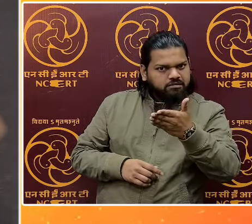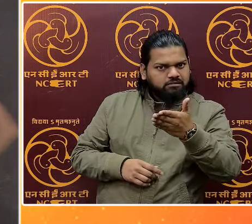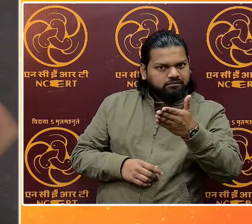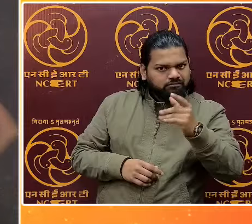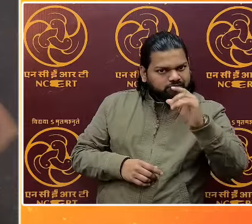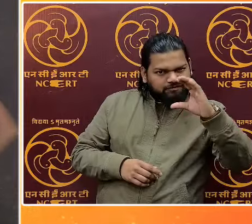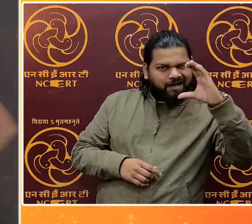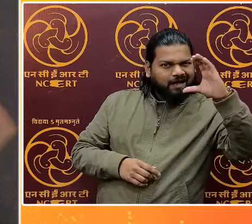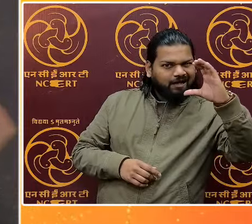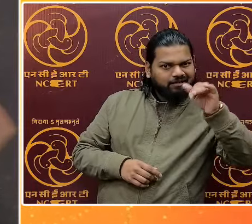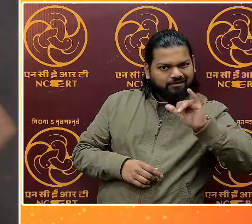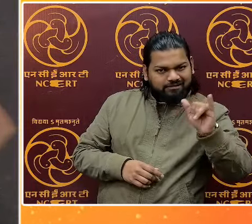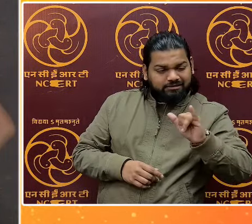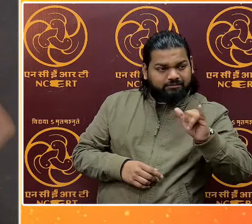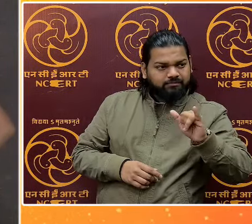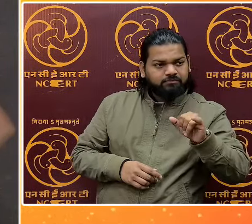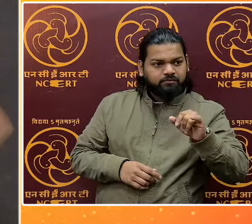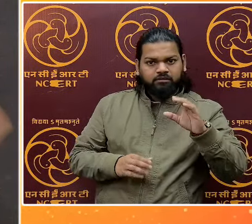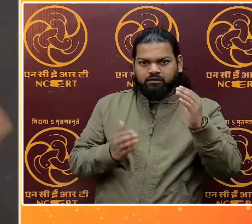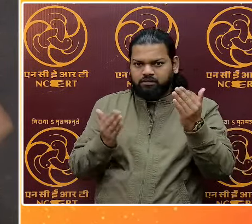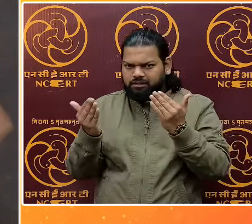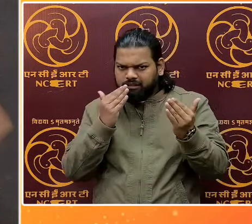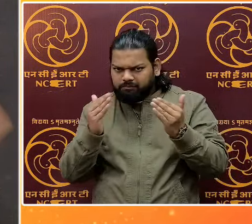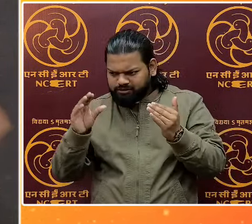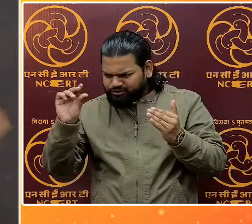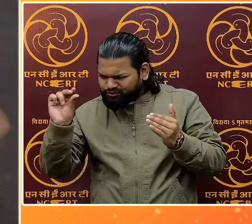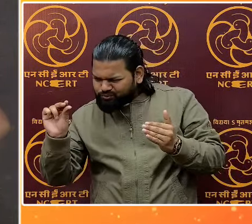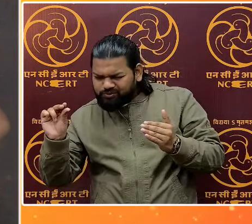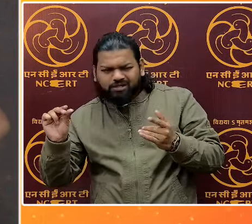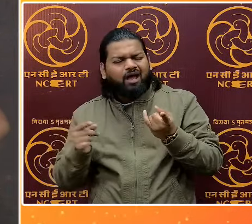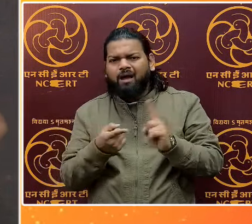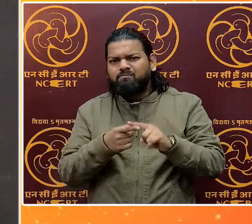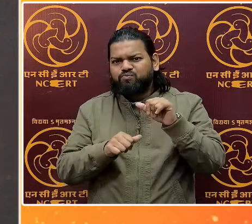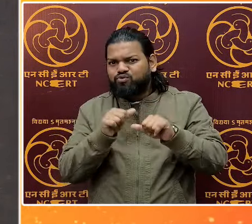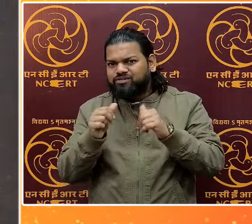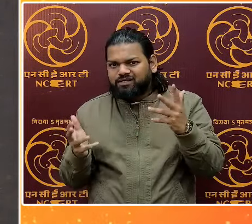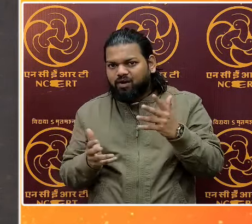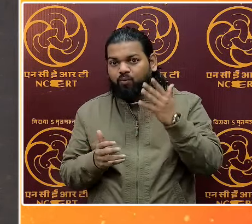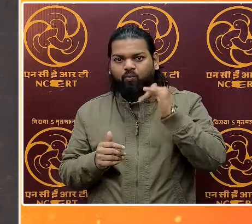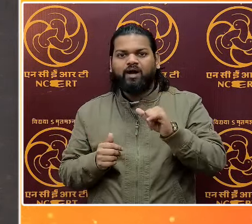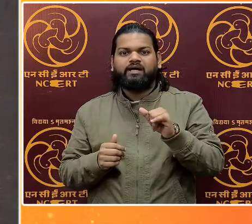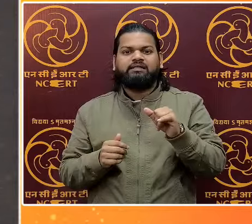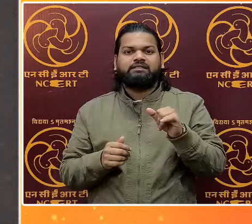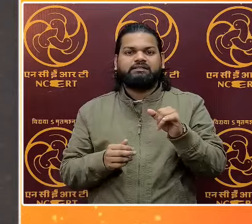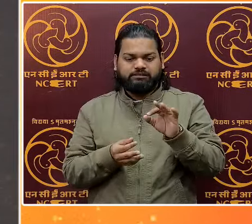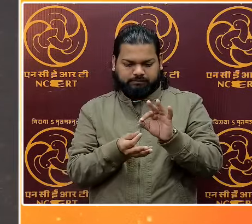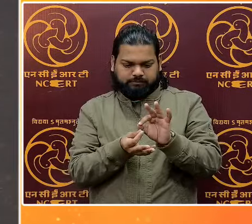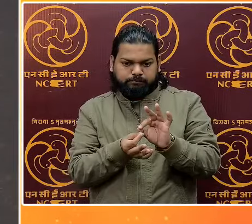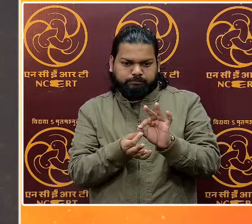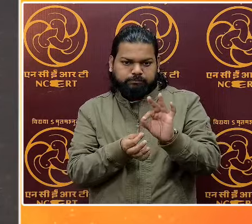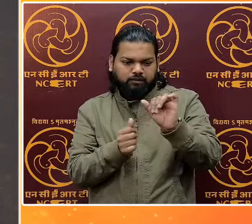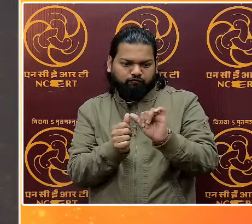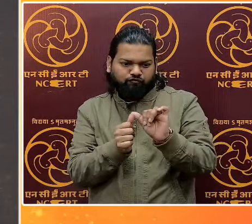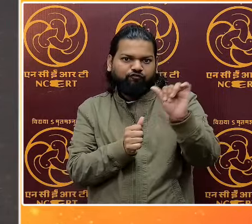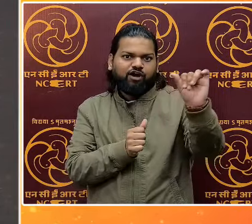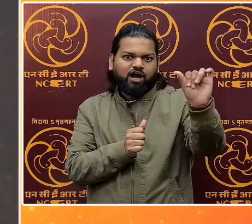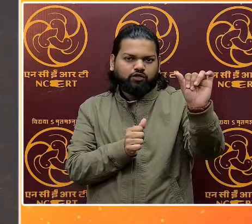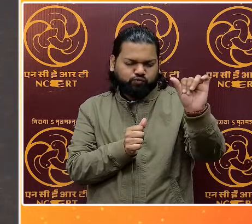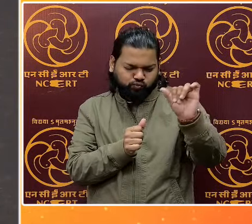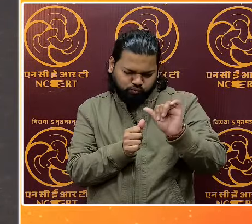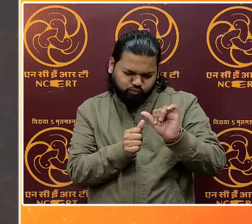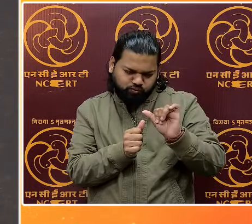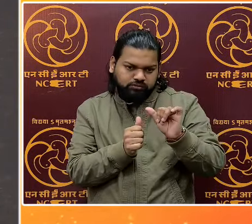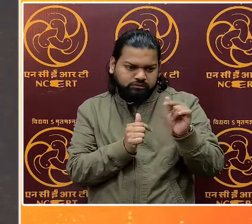size as compared to this. Why is this happening? Because of the distance, right? Distance between the